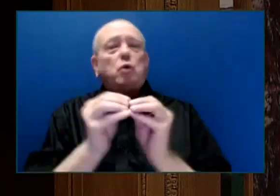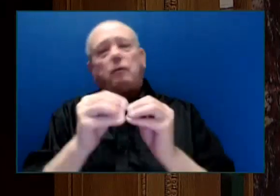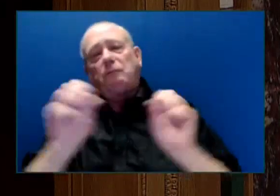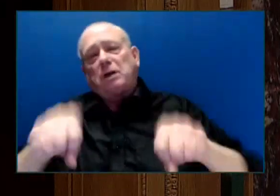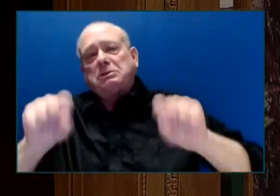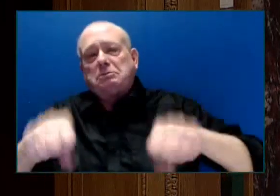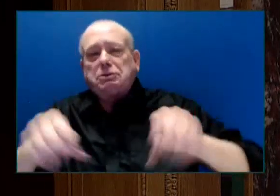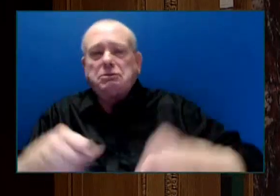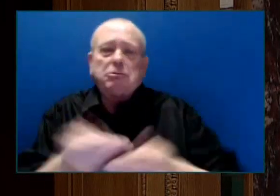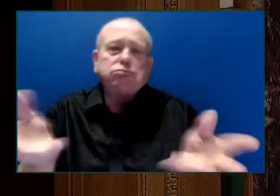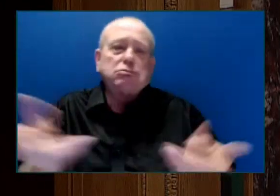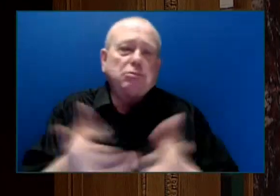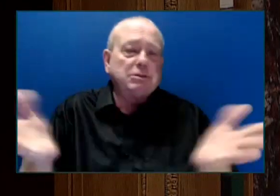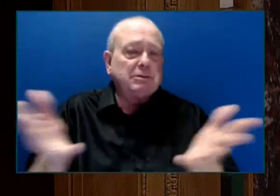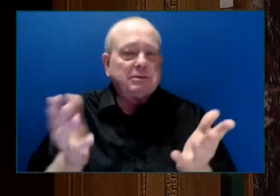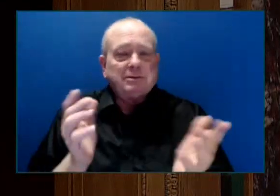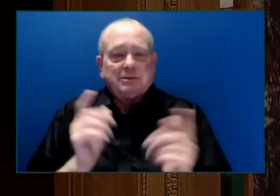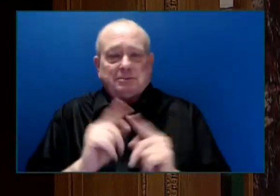And people are paying the price.